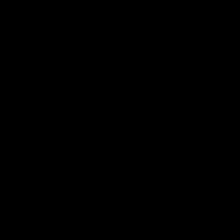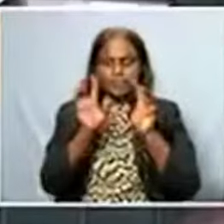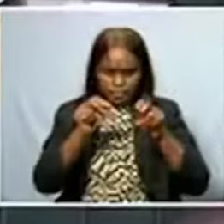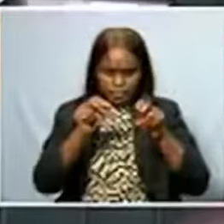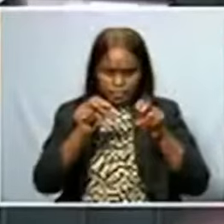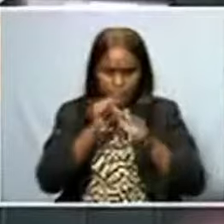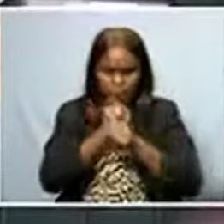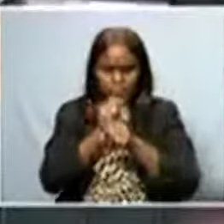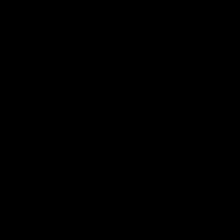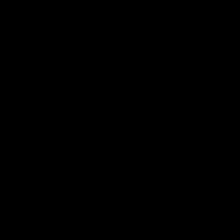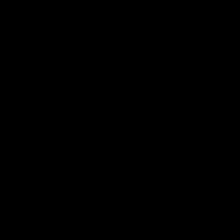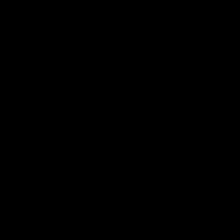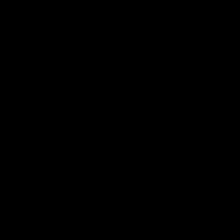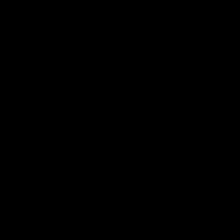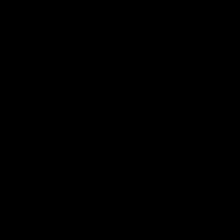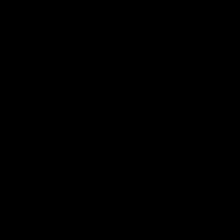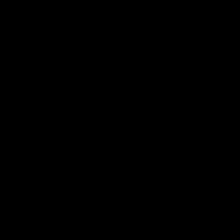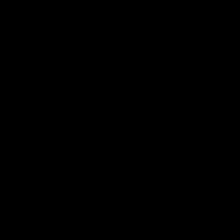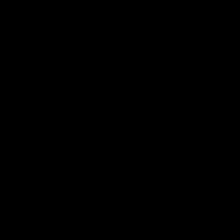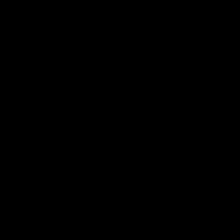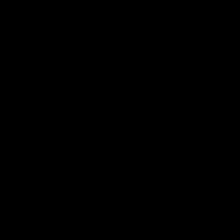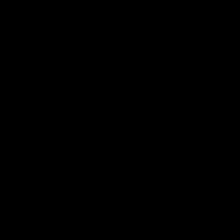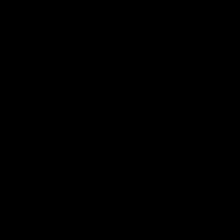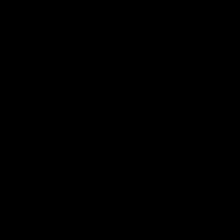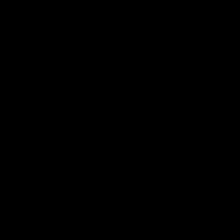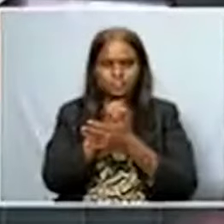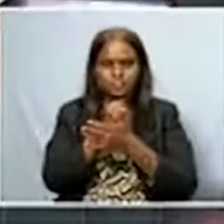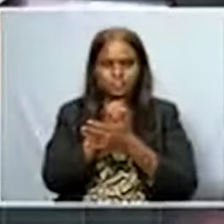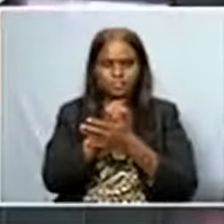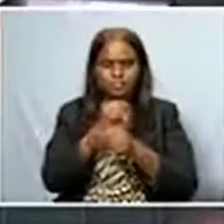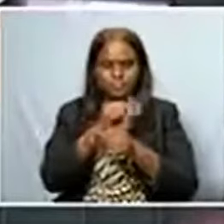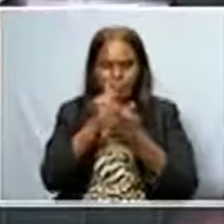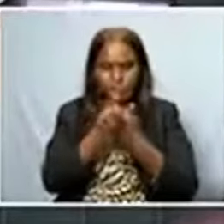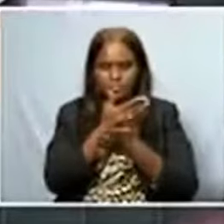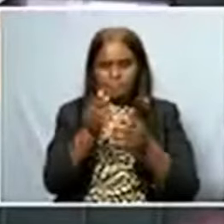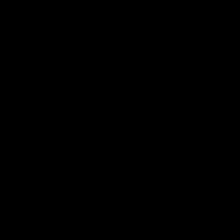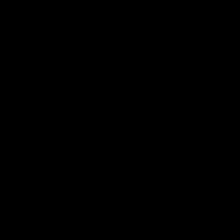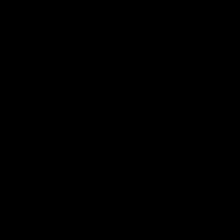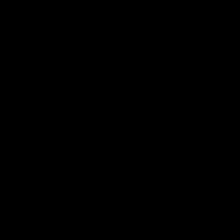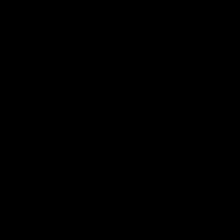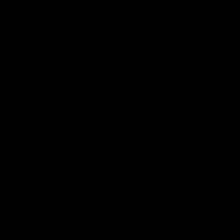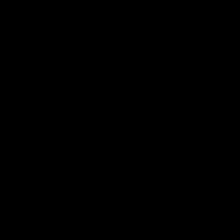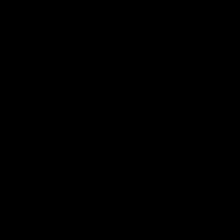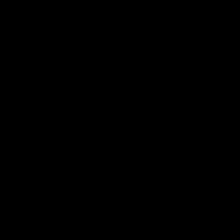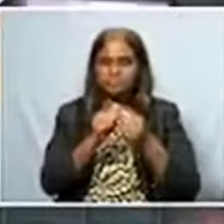job to help the government these problems that are